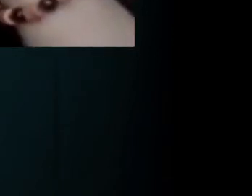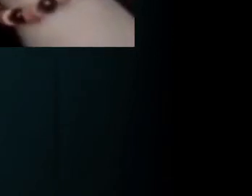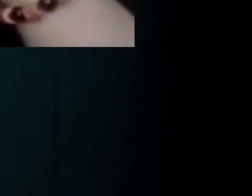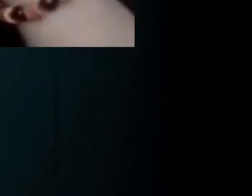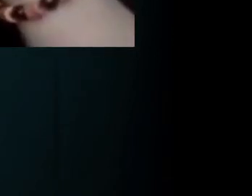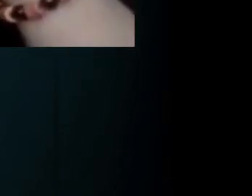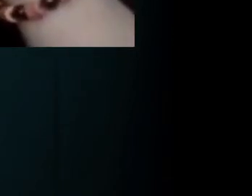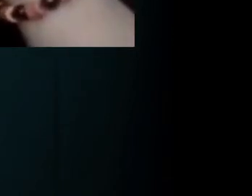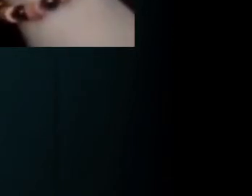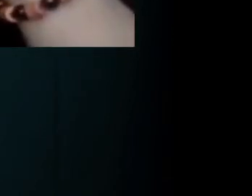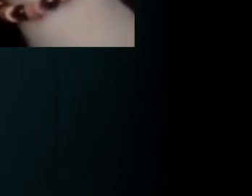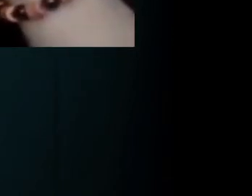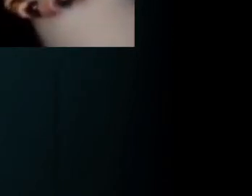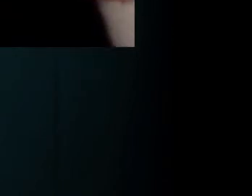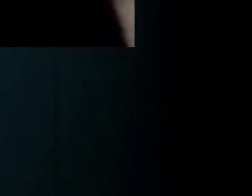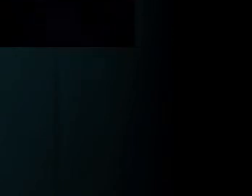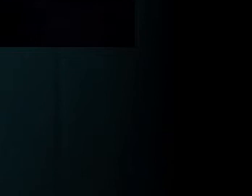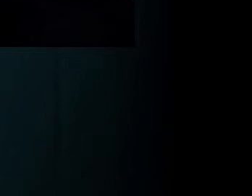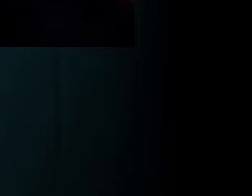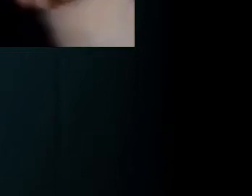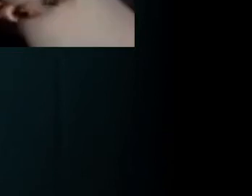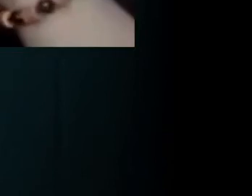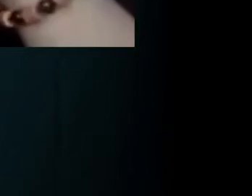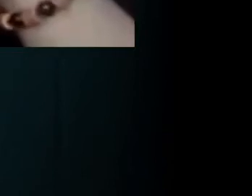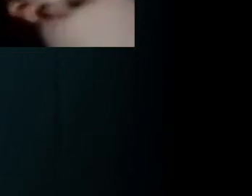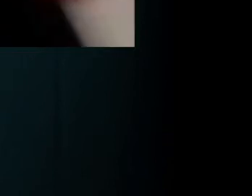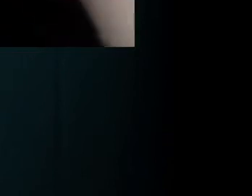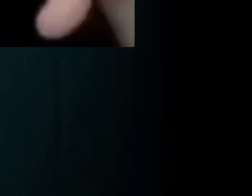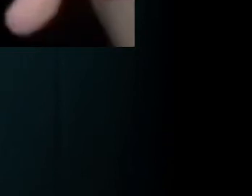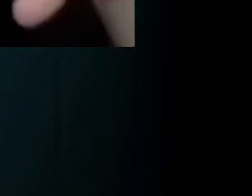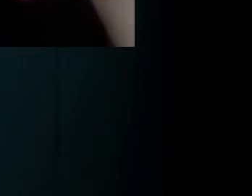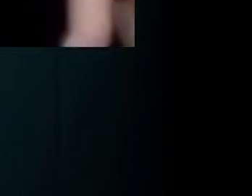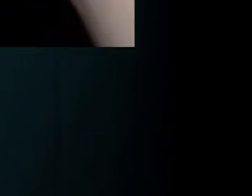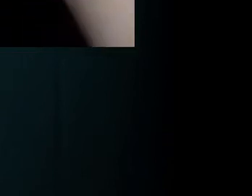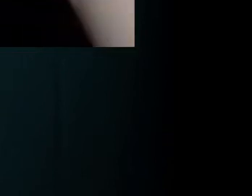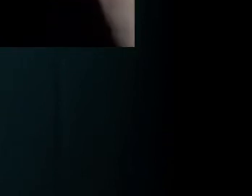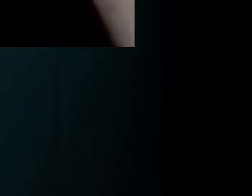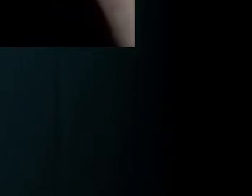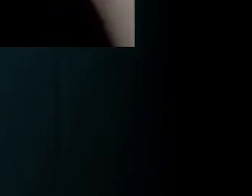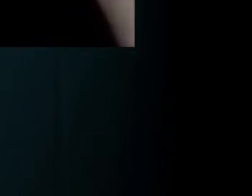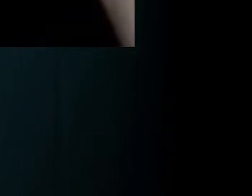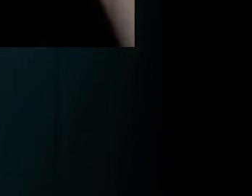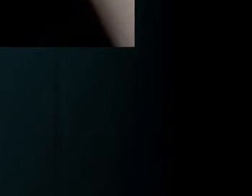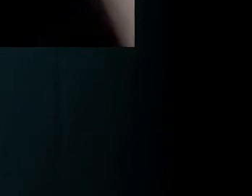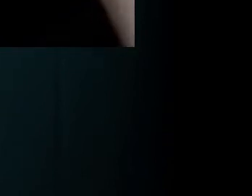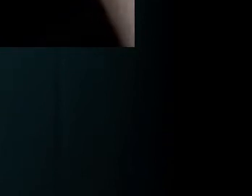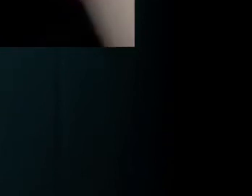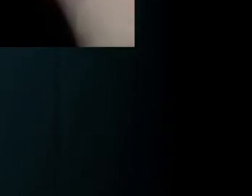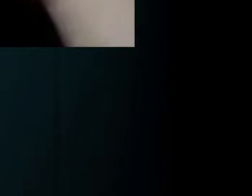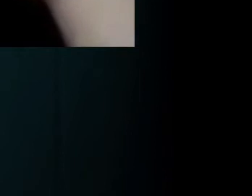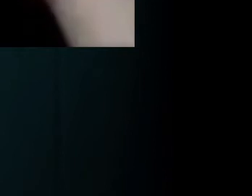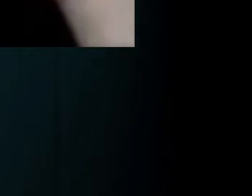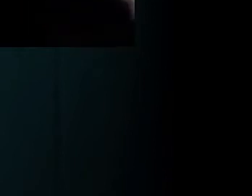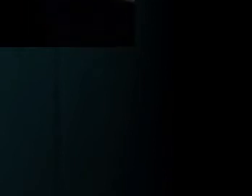2003. The allied forces took these palaces as their stations in Basra, in the city of